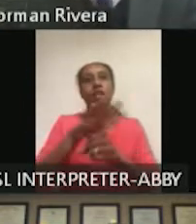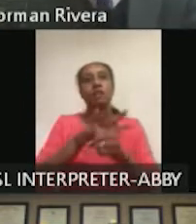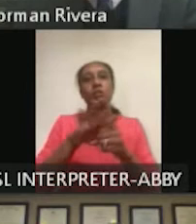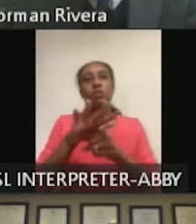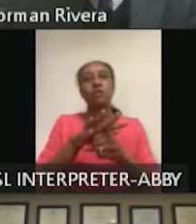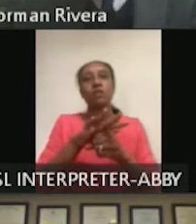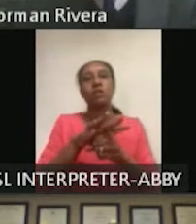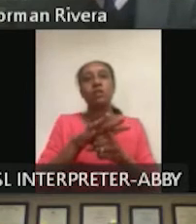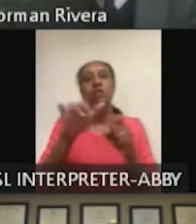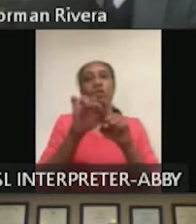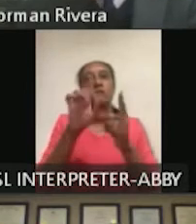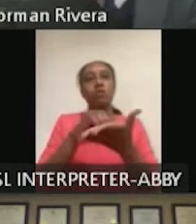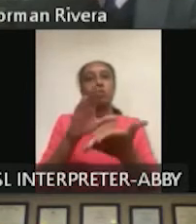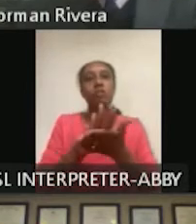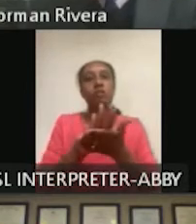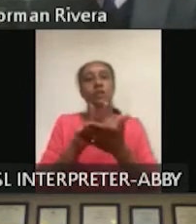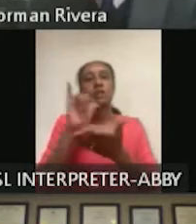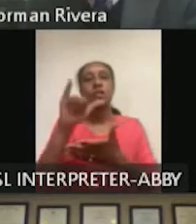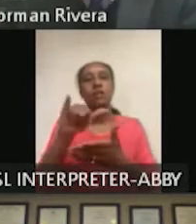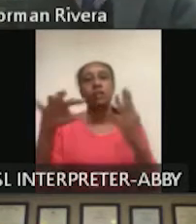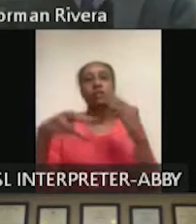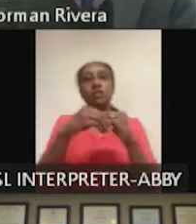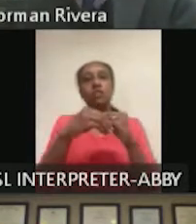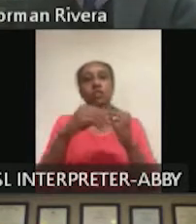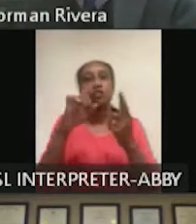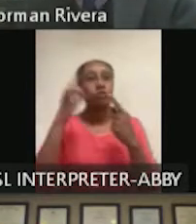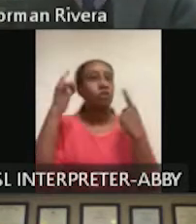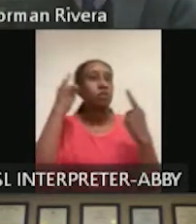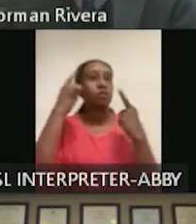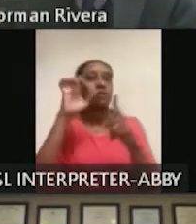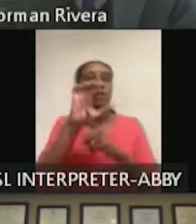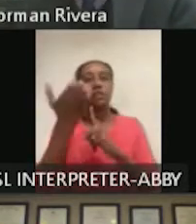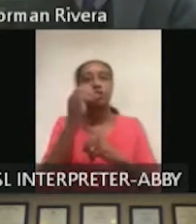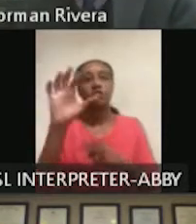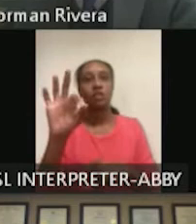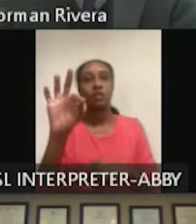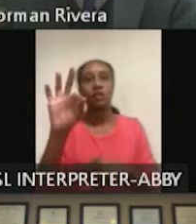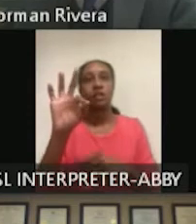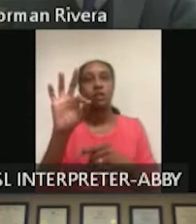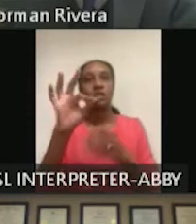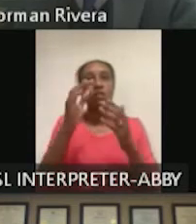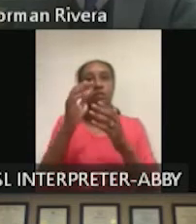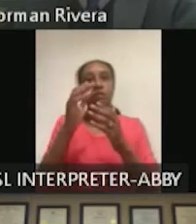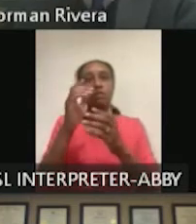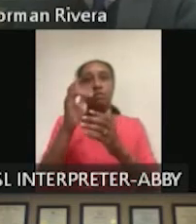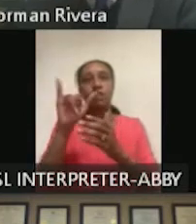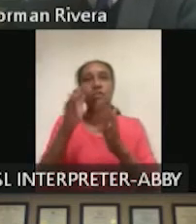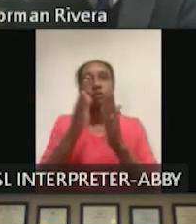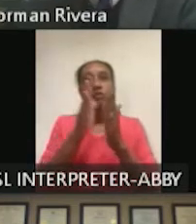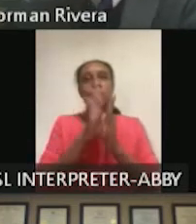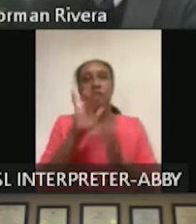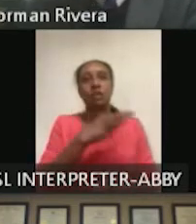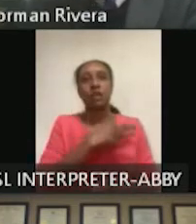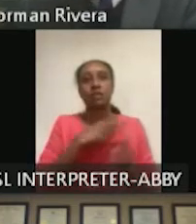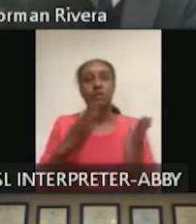It is noted that in addition to consideration of condition 9 specifically requested by the applicant,